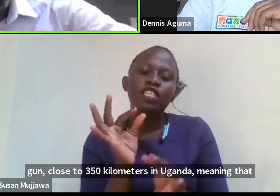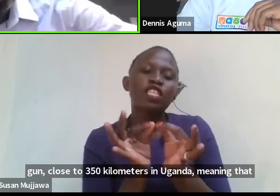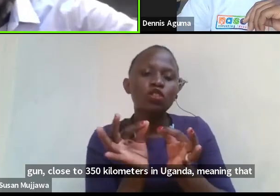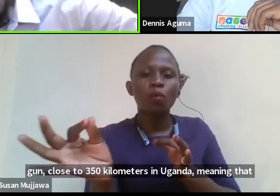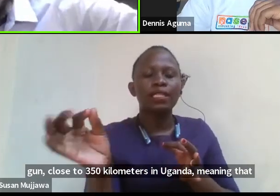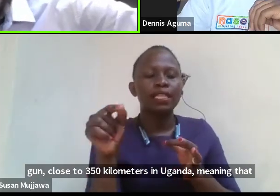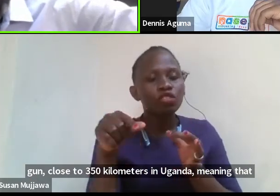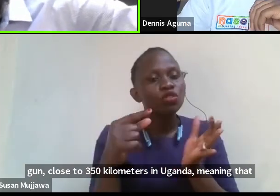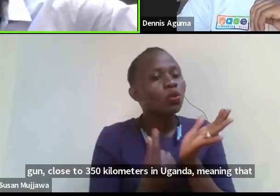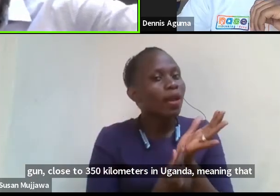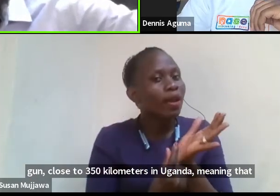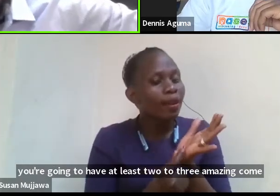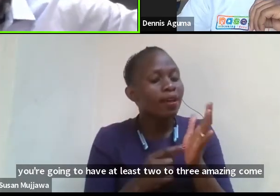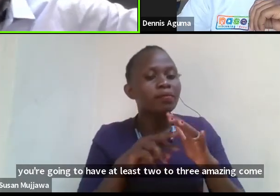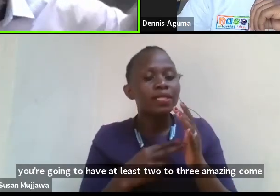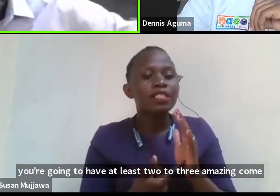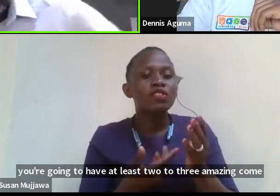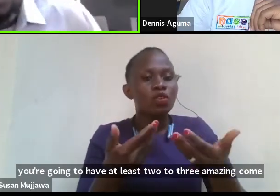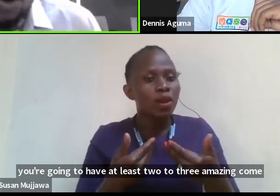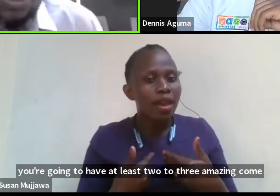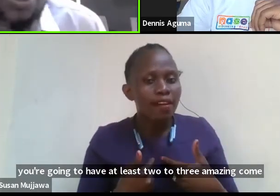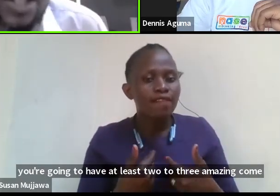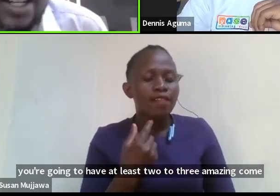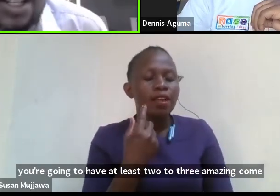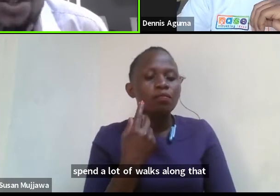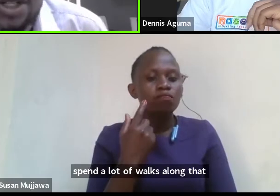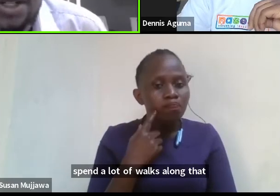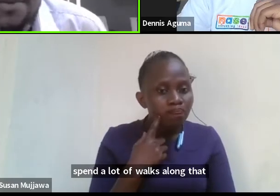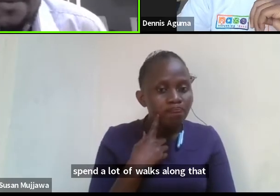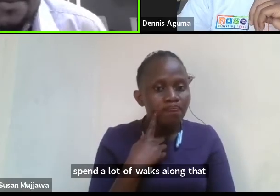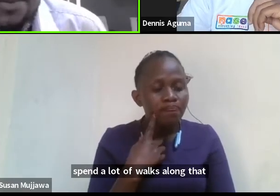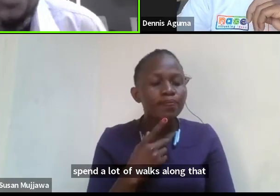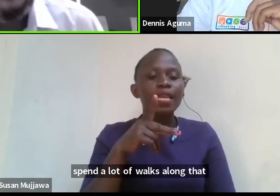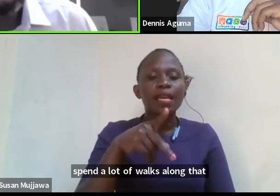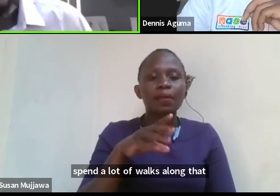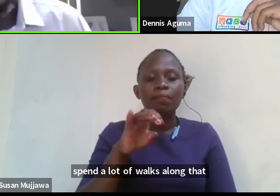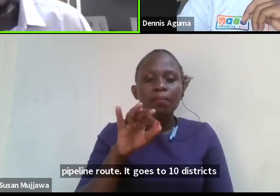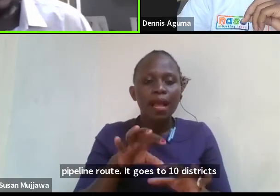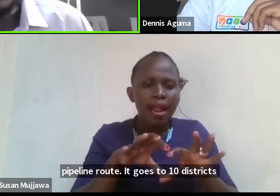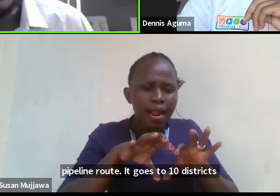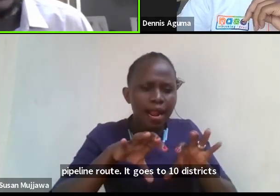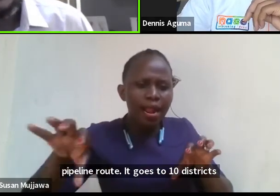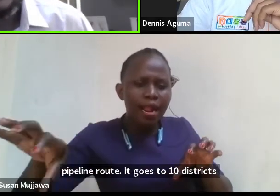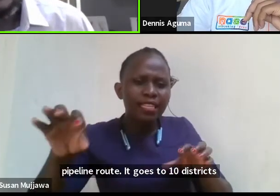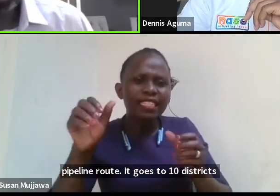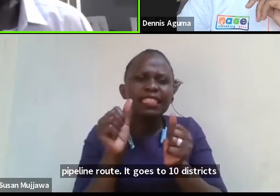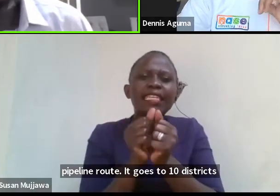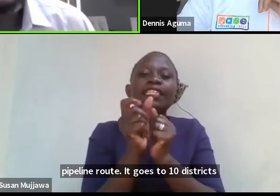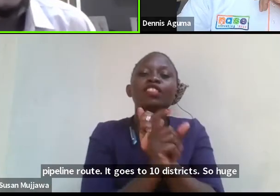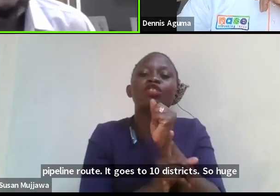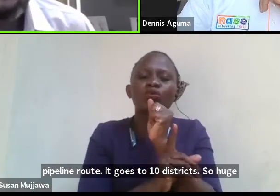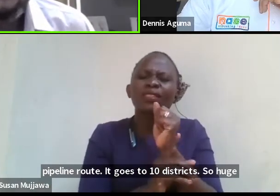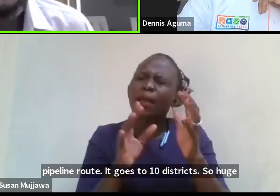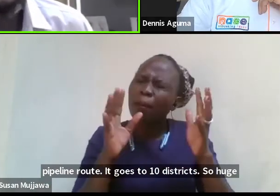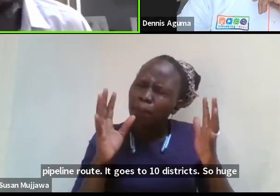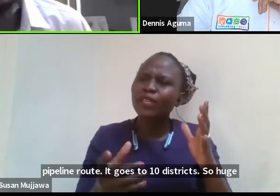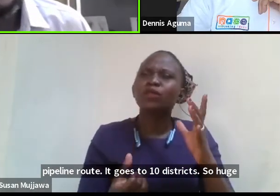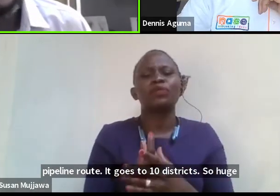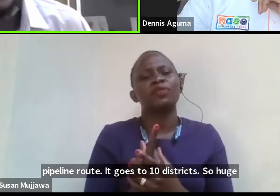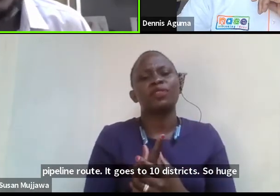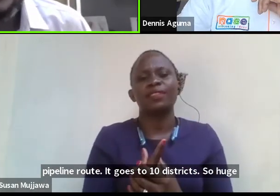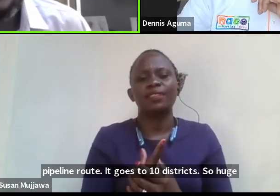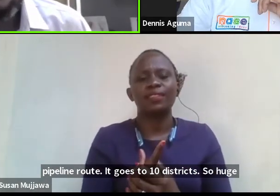and a lot of works along that pipeline route. It goes through 10 districts. It's a huge opportunity. Interestingly, it also goes